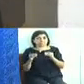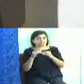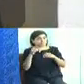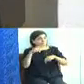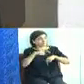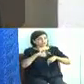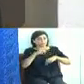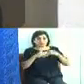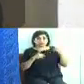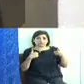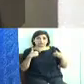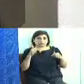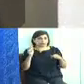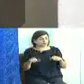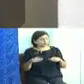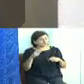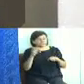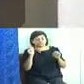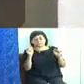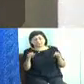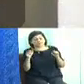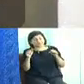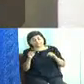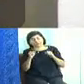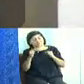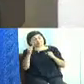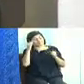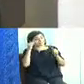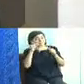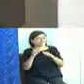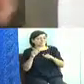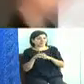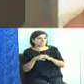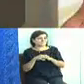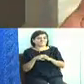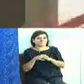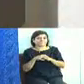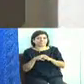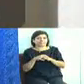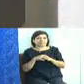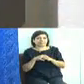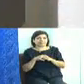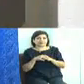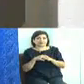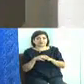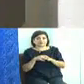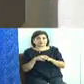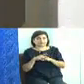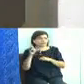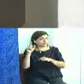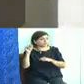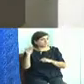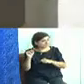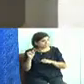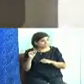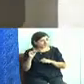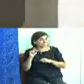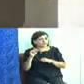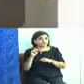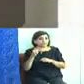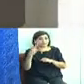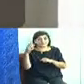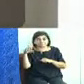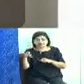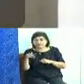I can even possibly recount. You know, started in Huntington Park, went to downtown Los Angeles, and then into